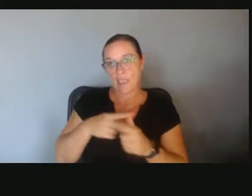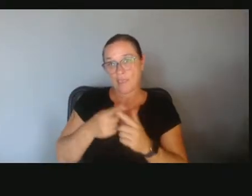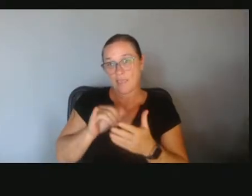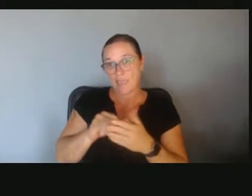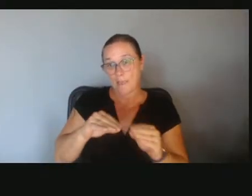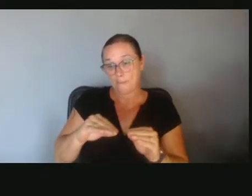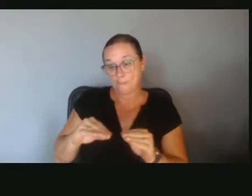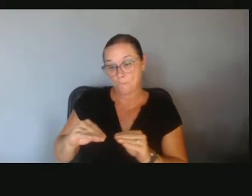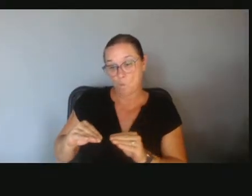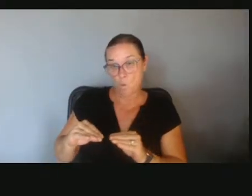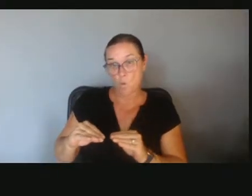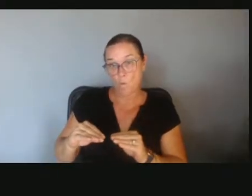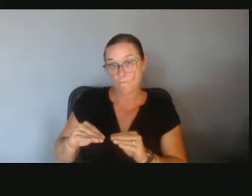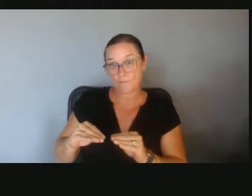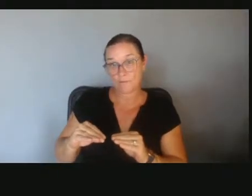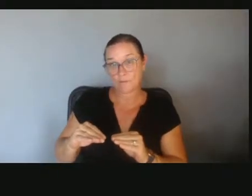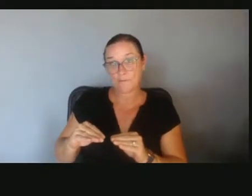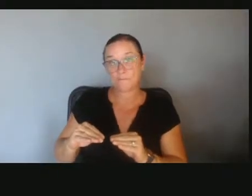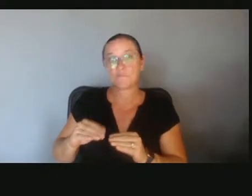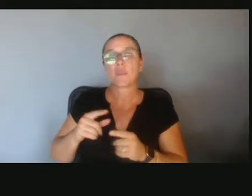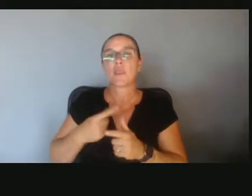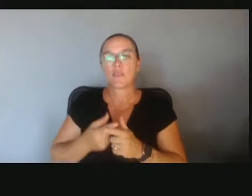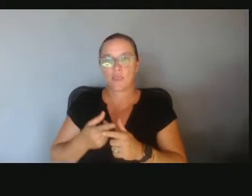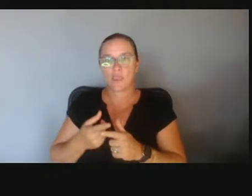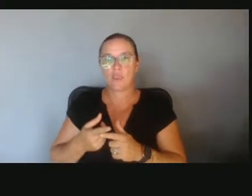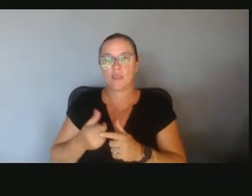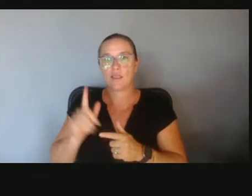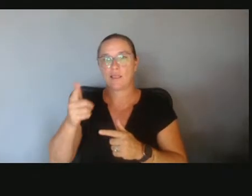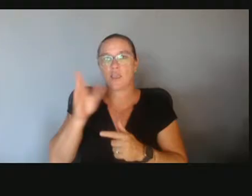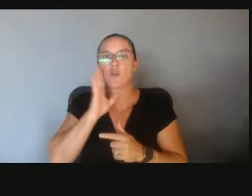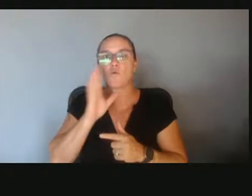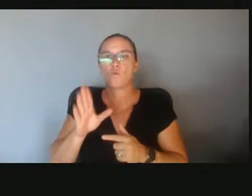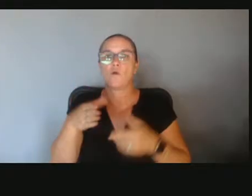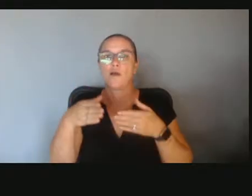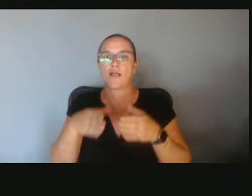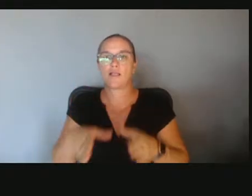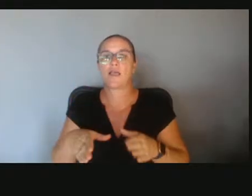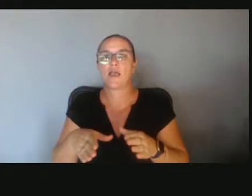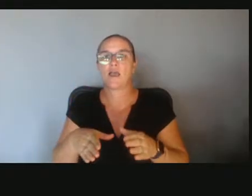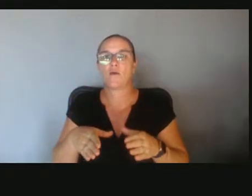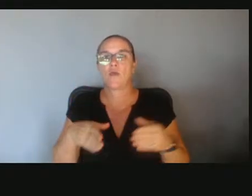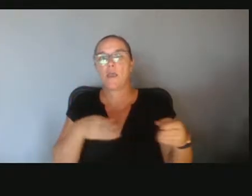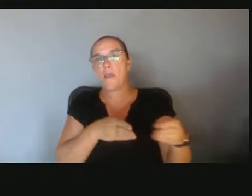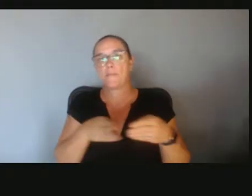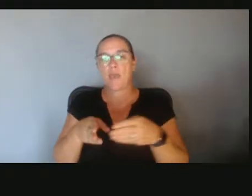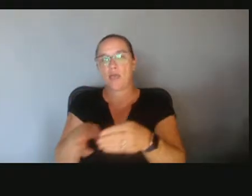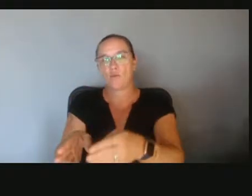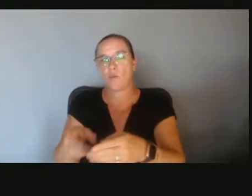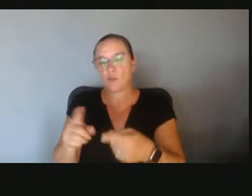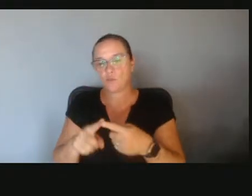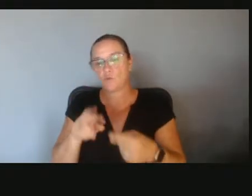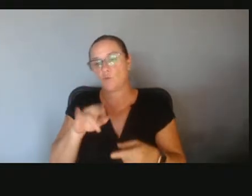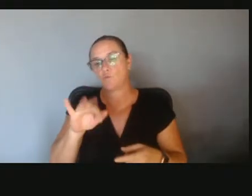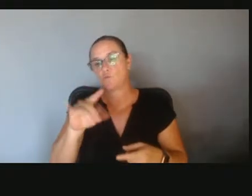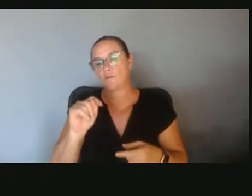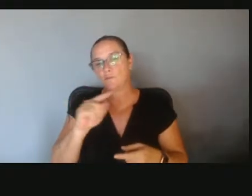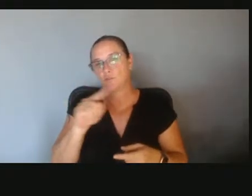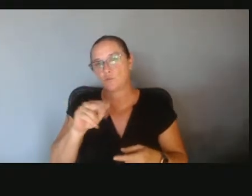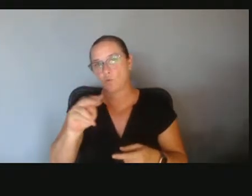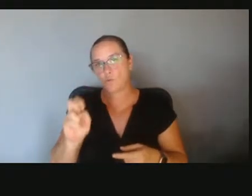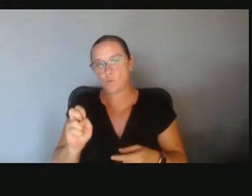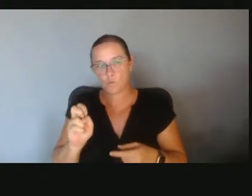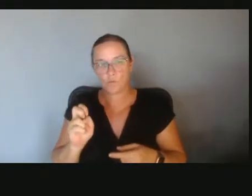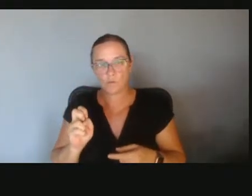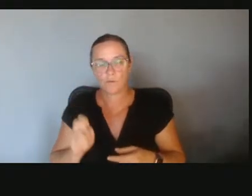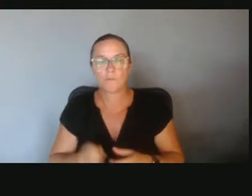moves and fits and starts, that's what will eventually allow a pathway to open back into the rift zone from the summit. That's a long-term pattern